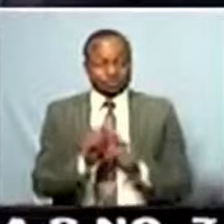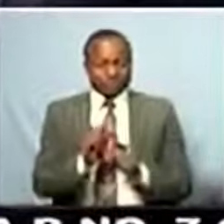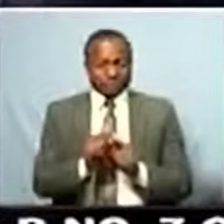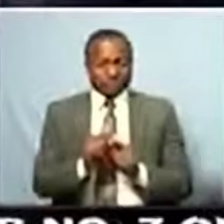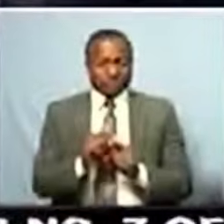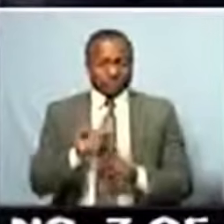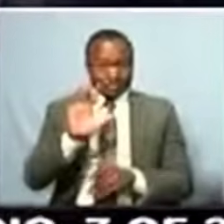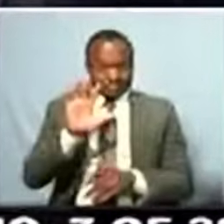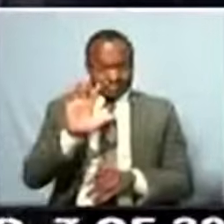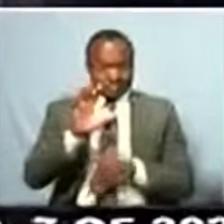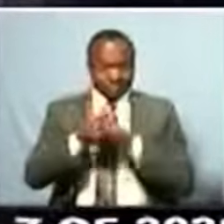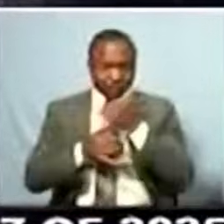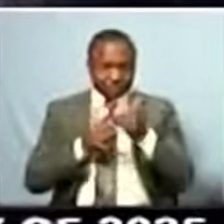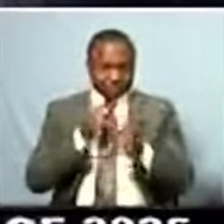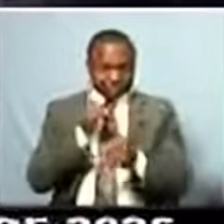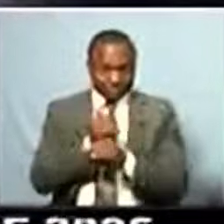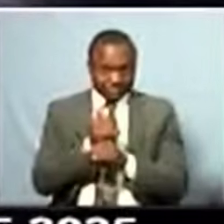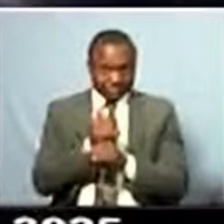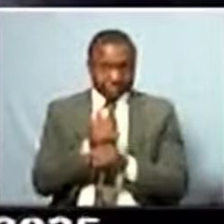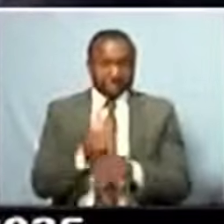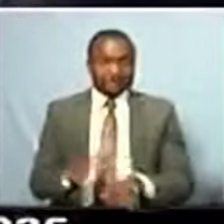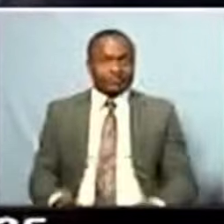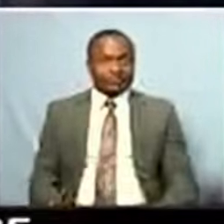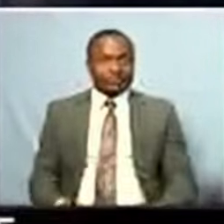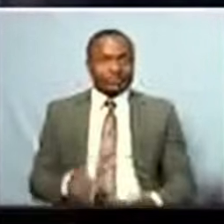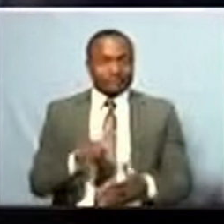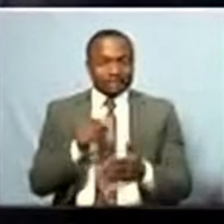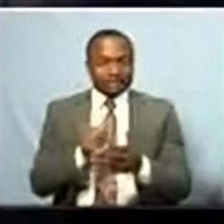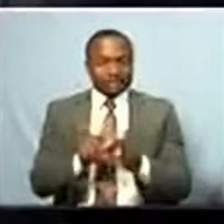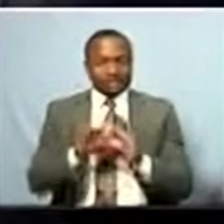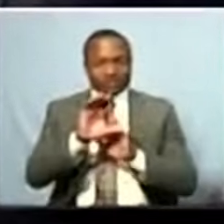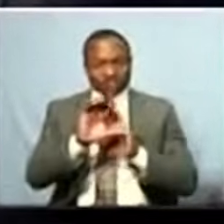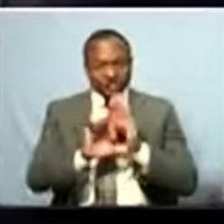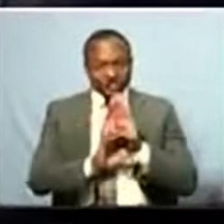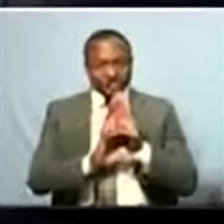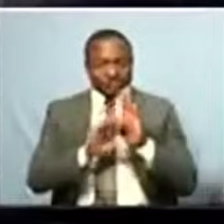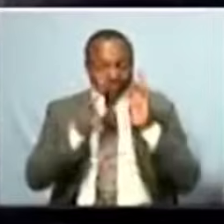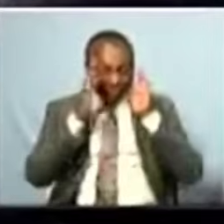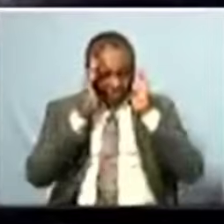be 5 years, and this is the constitution we are dealing with,